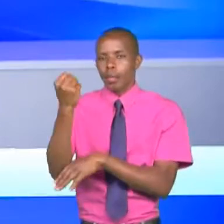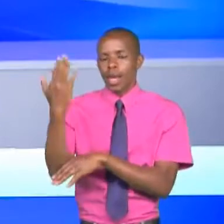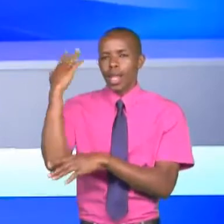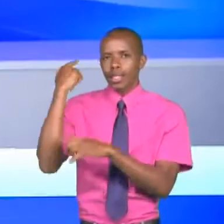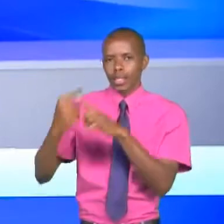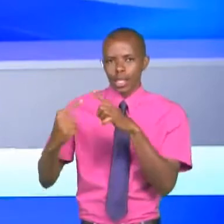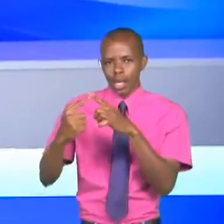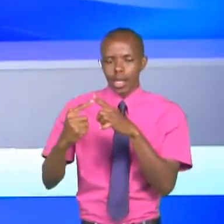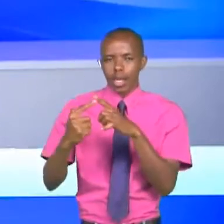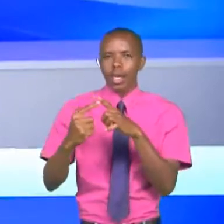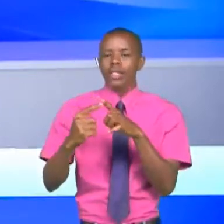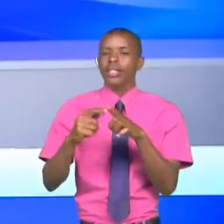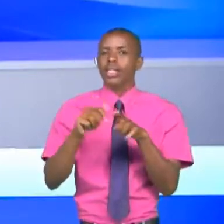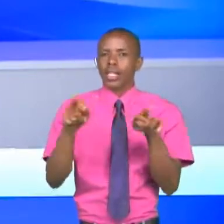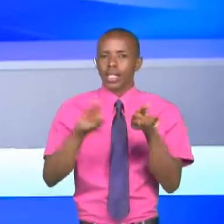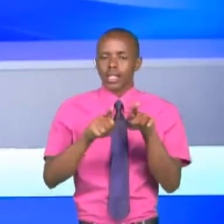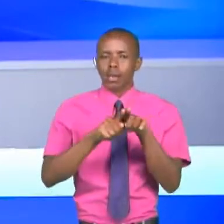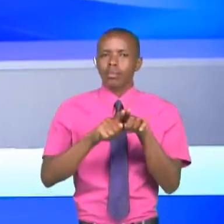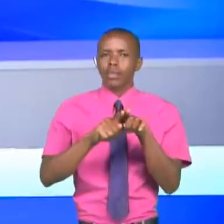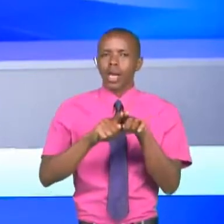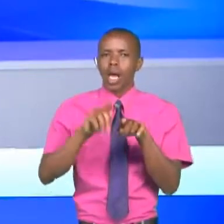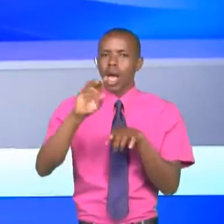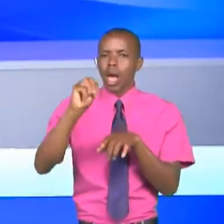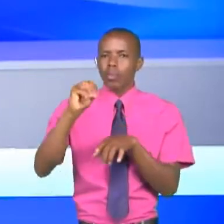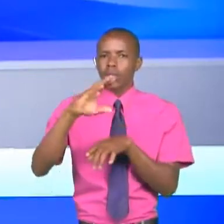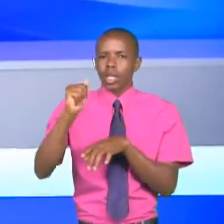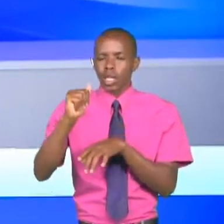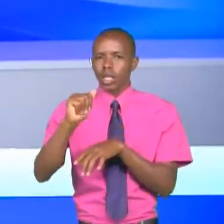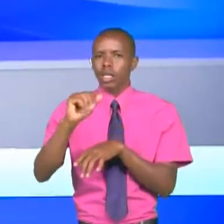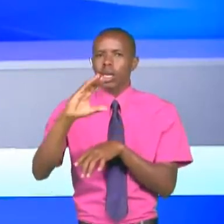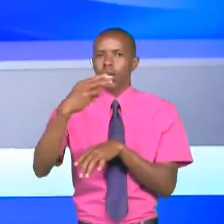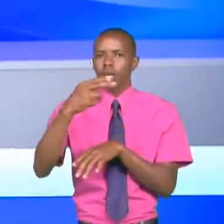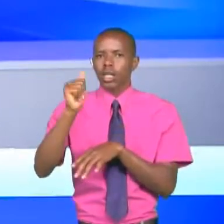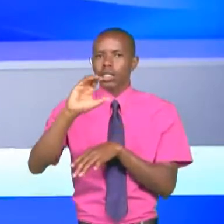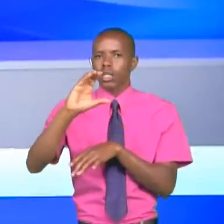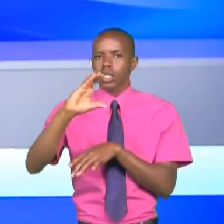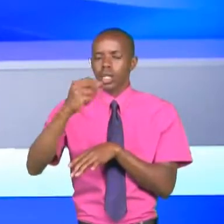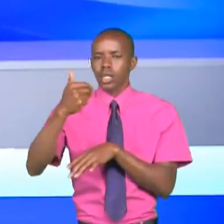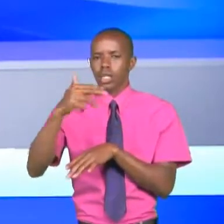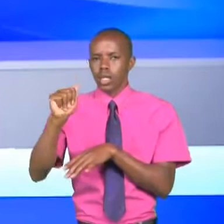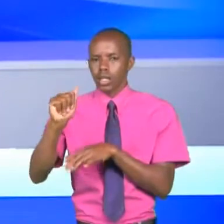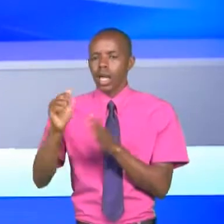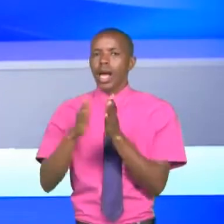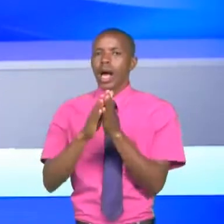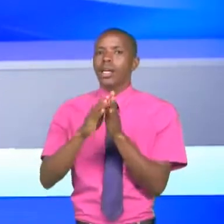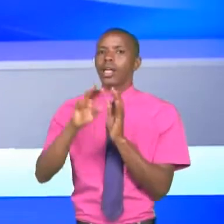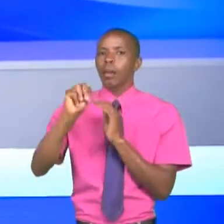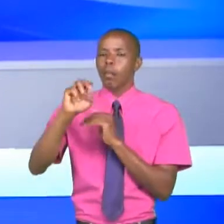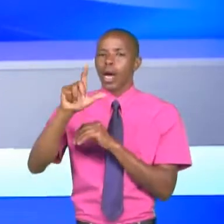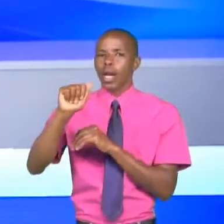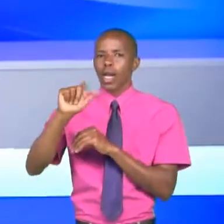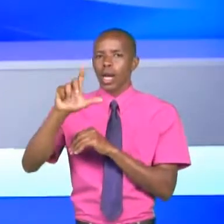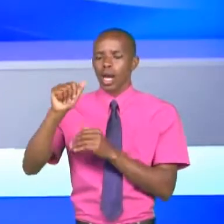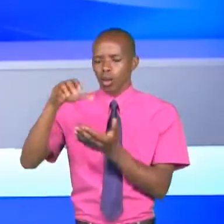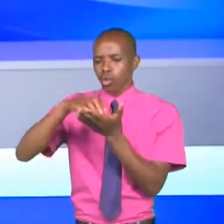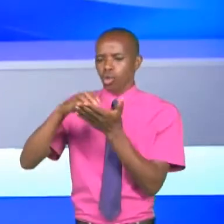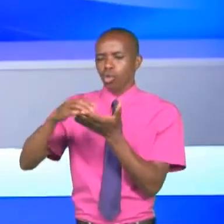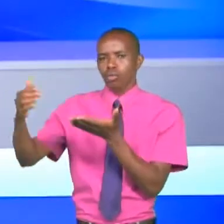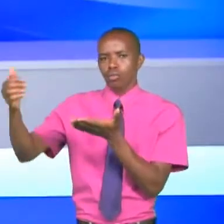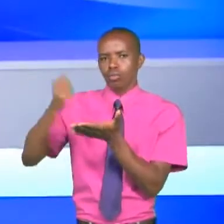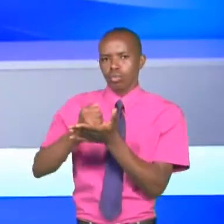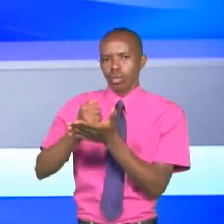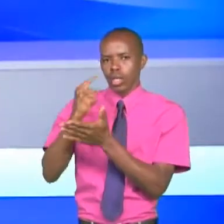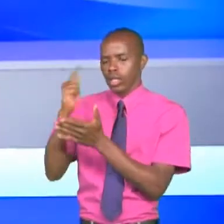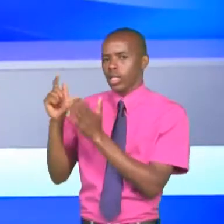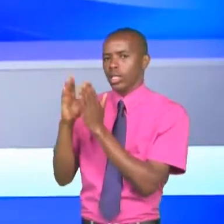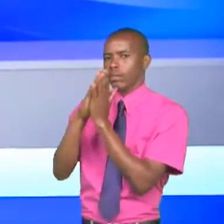Tom Opere, with Bukira East MCA Matthews Chacha and Emmanuel Abala taking over in acting capacity amid court orders. Emmanuel Terrell with